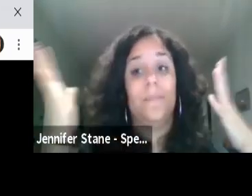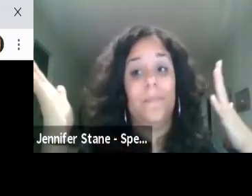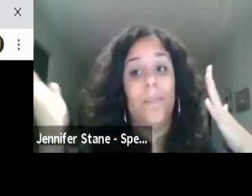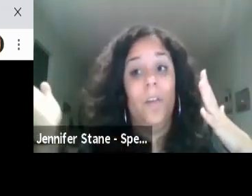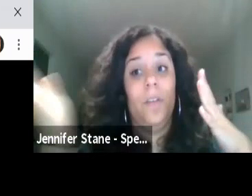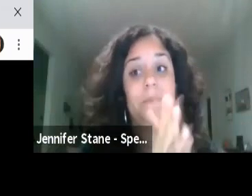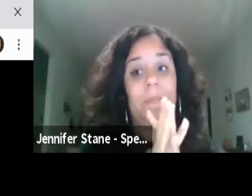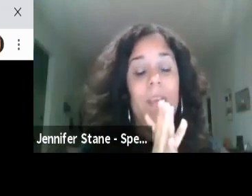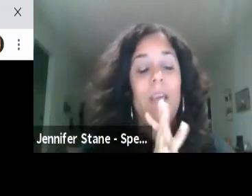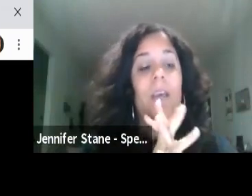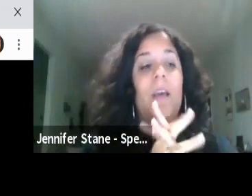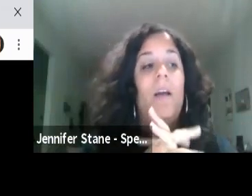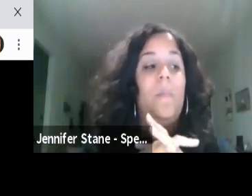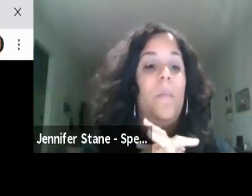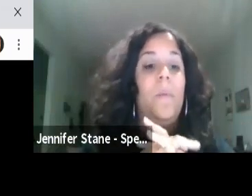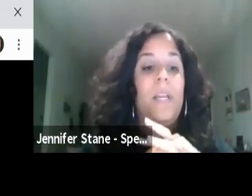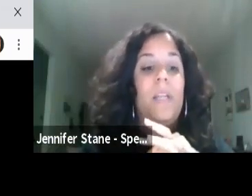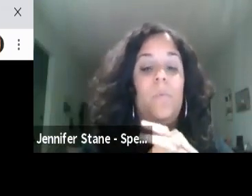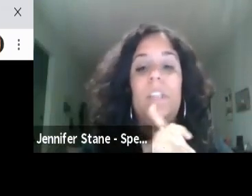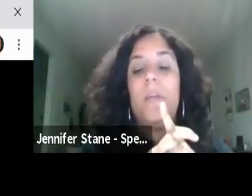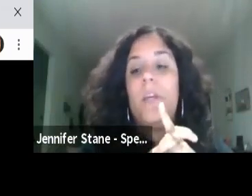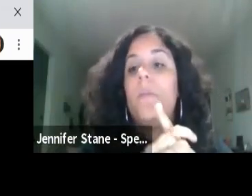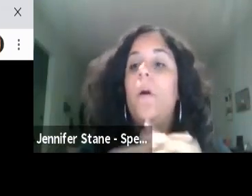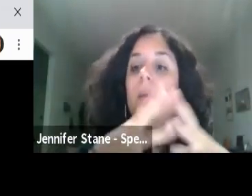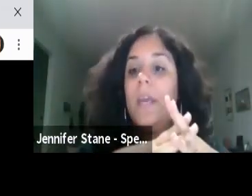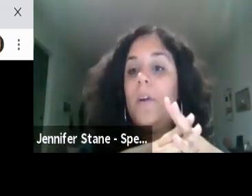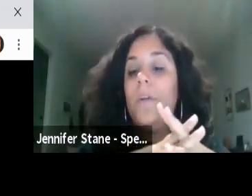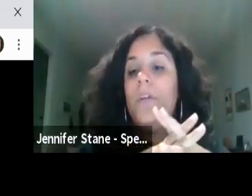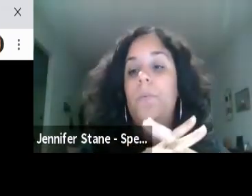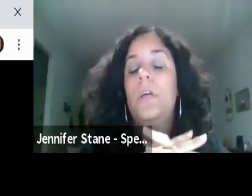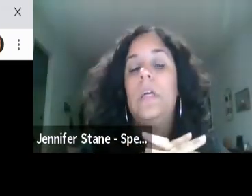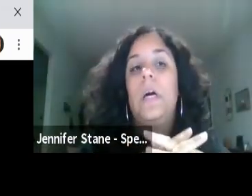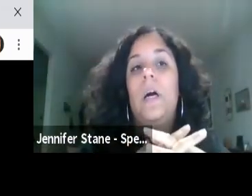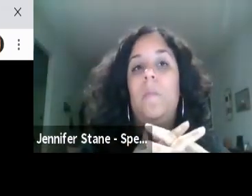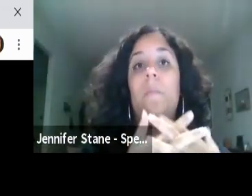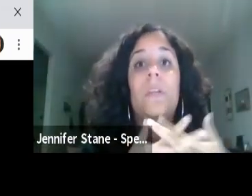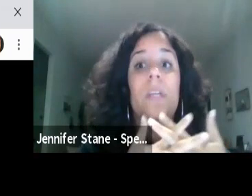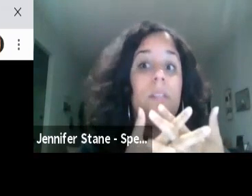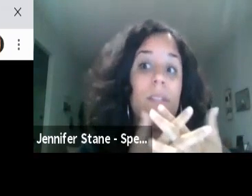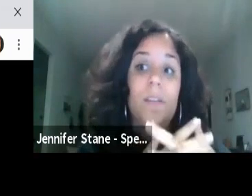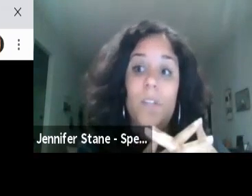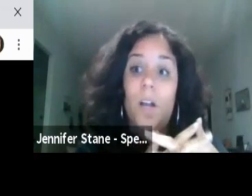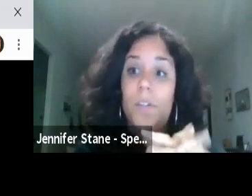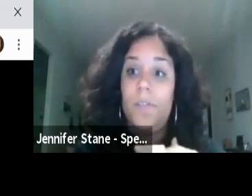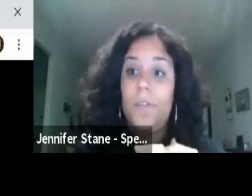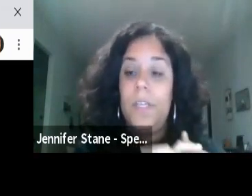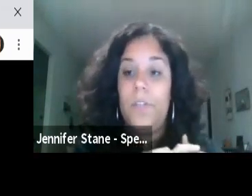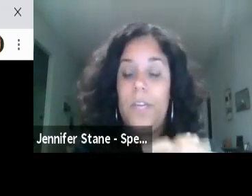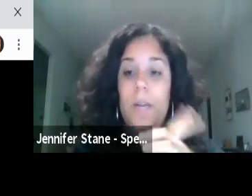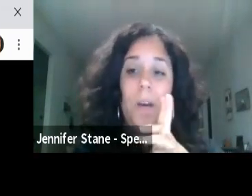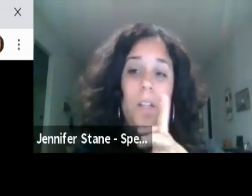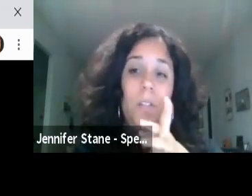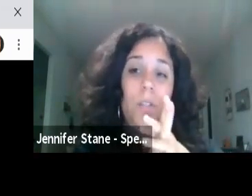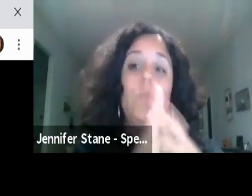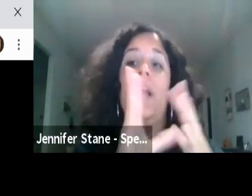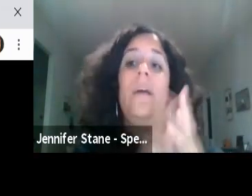but COVID. But it is the one time a year that we all come together. We do millions of dollars of free dentistry